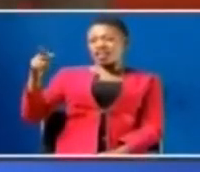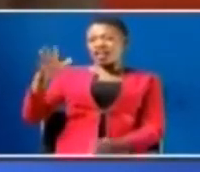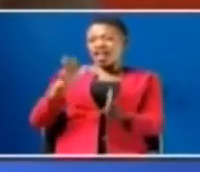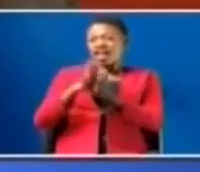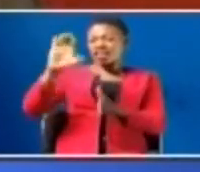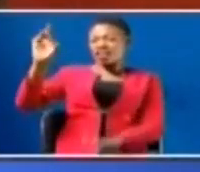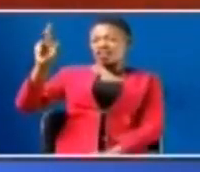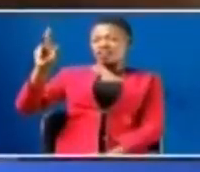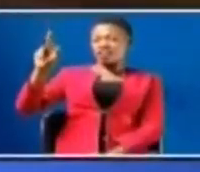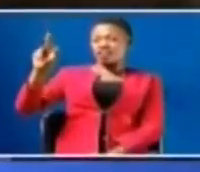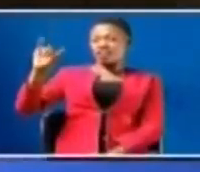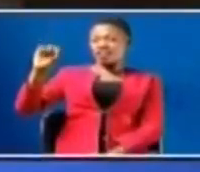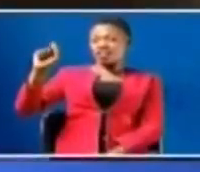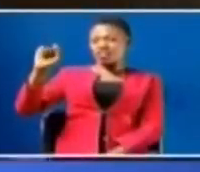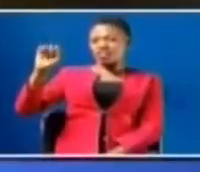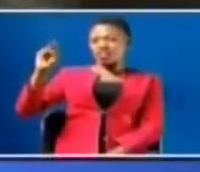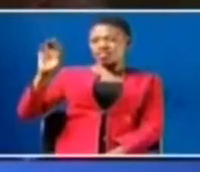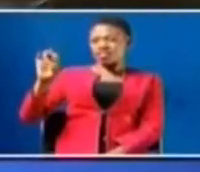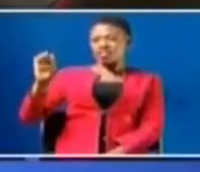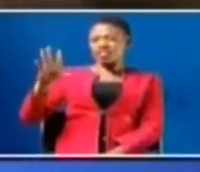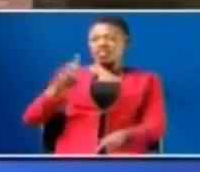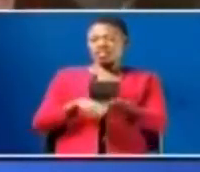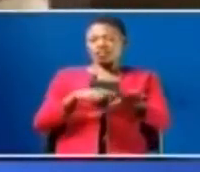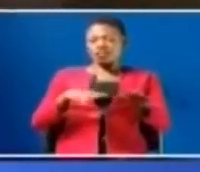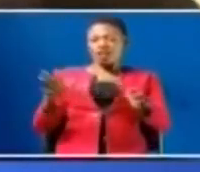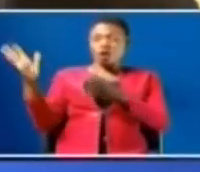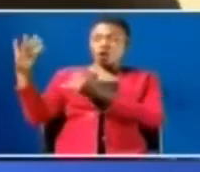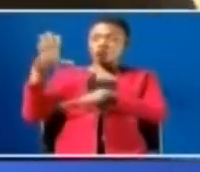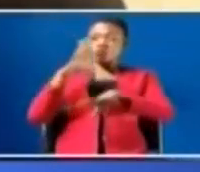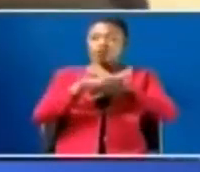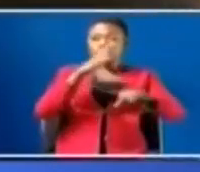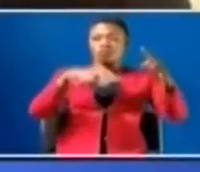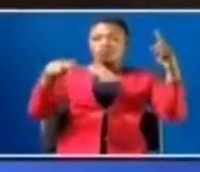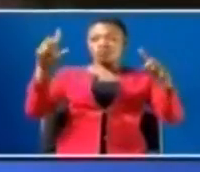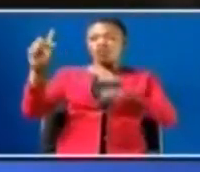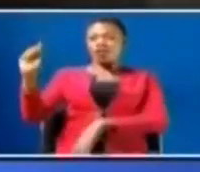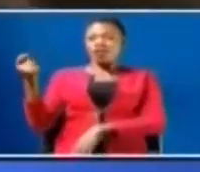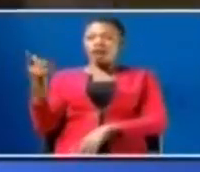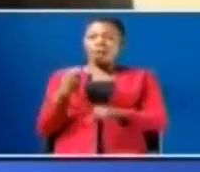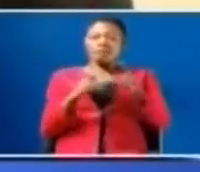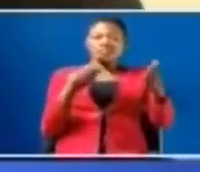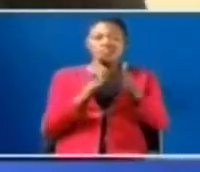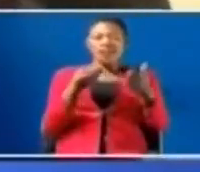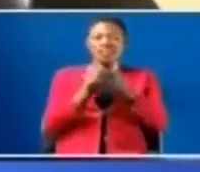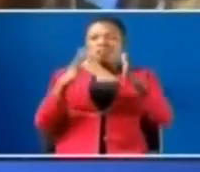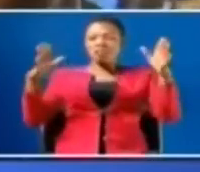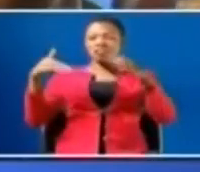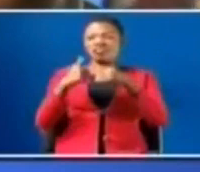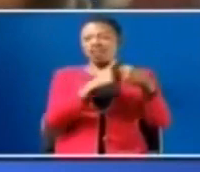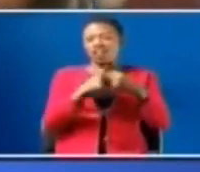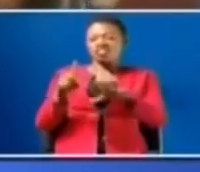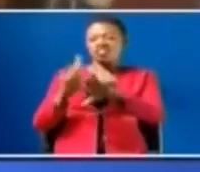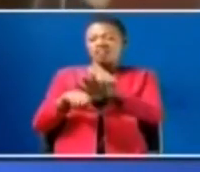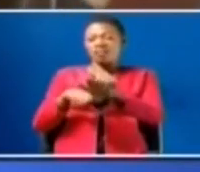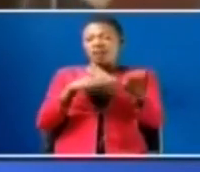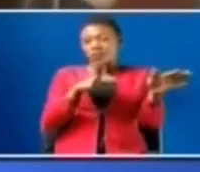Christine Ngari as they look to bag medals for Kenya. However, fans remain the biggest challenge as they prepare.